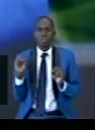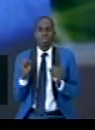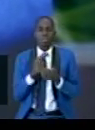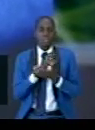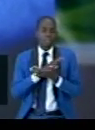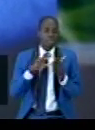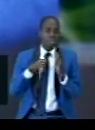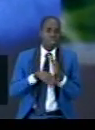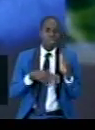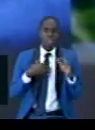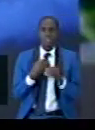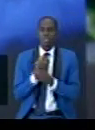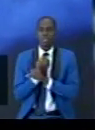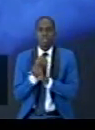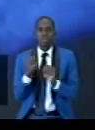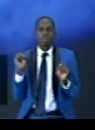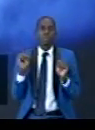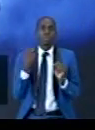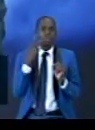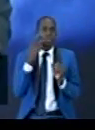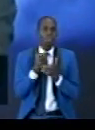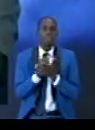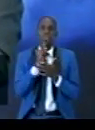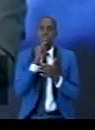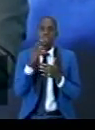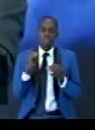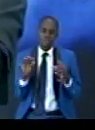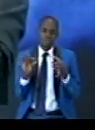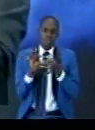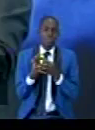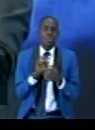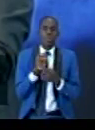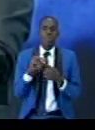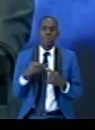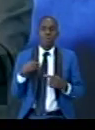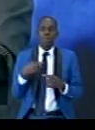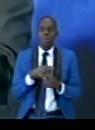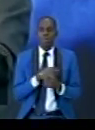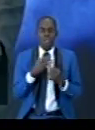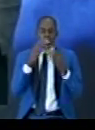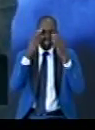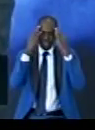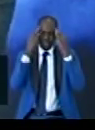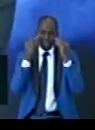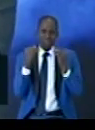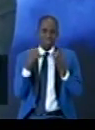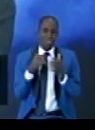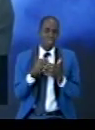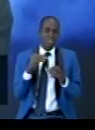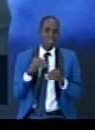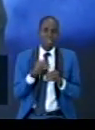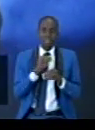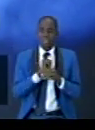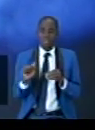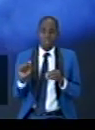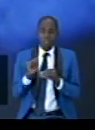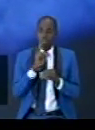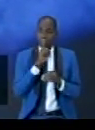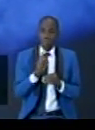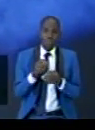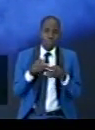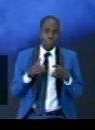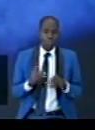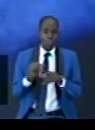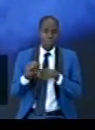That's the connection God makes in our lives. When we experience in a practical way the salvation of